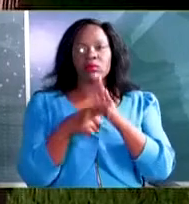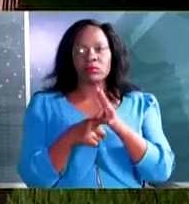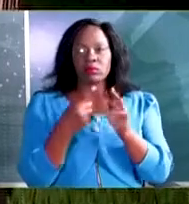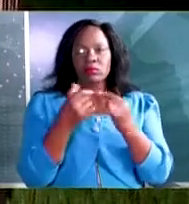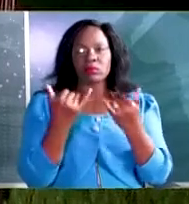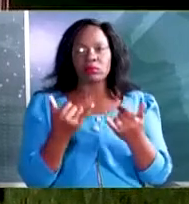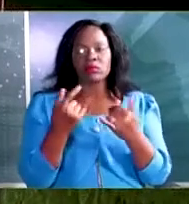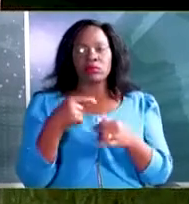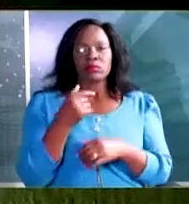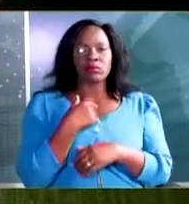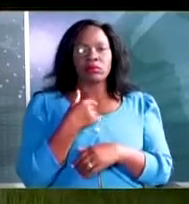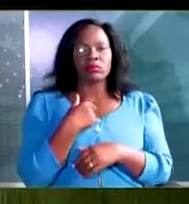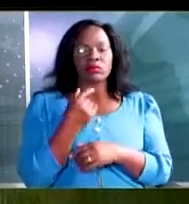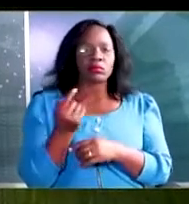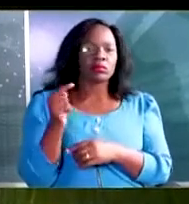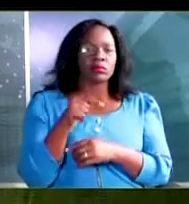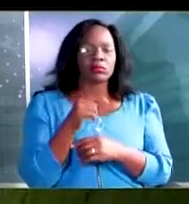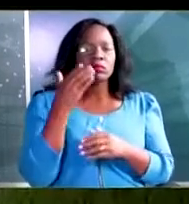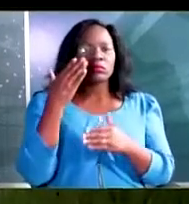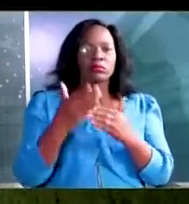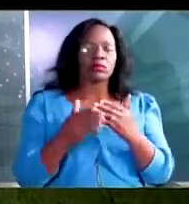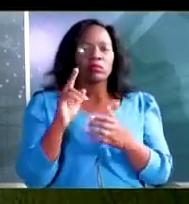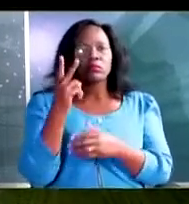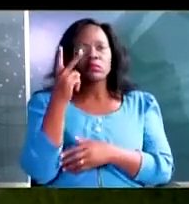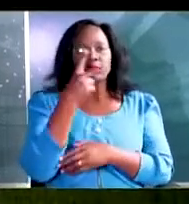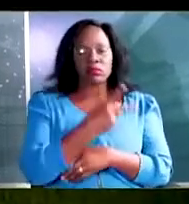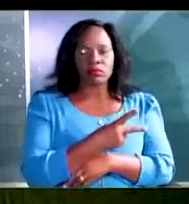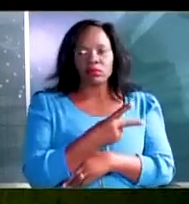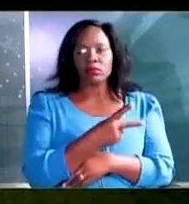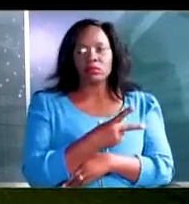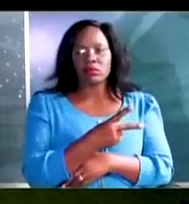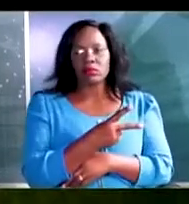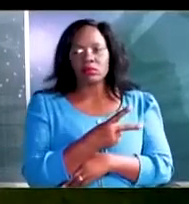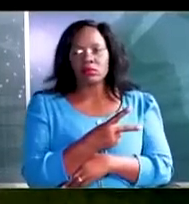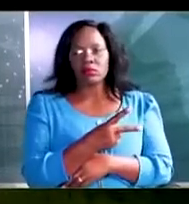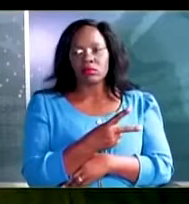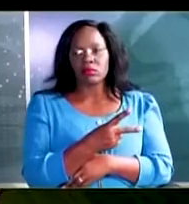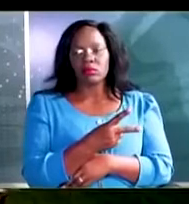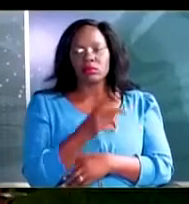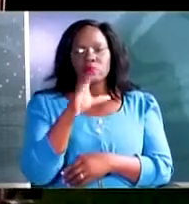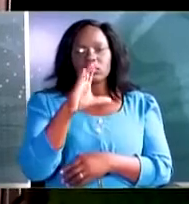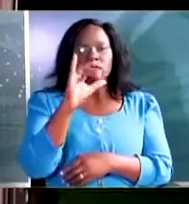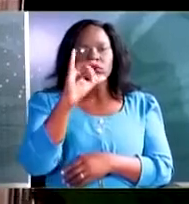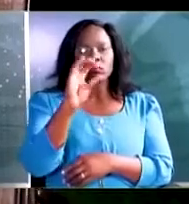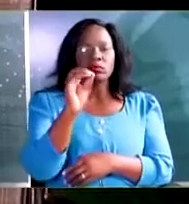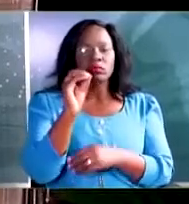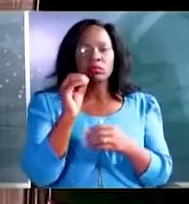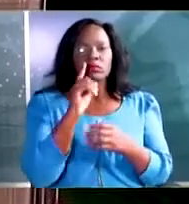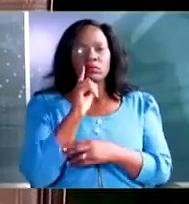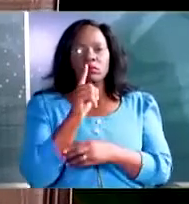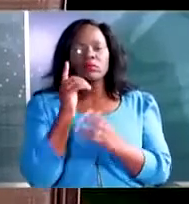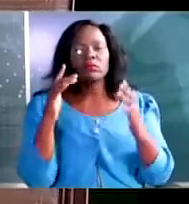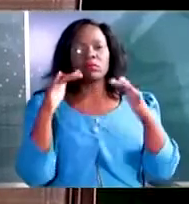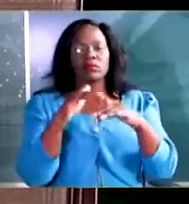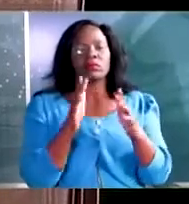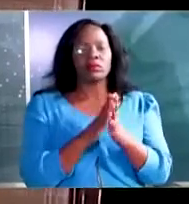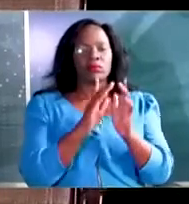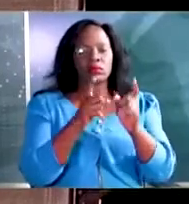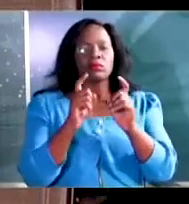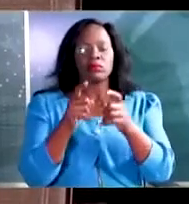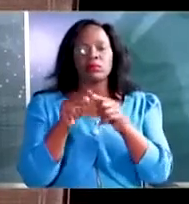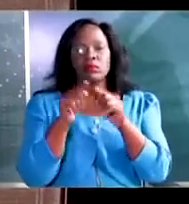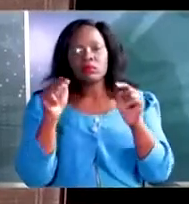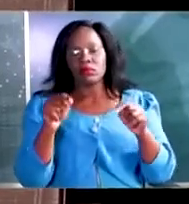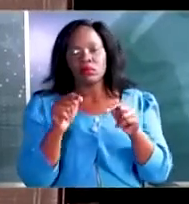Right now, we have just come to the end of the second day of CIO 100 Symposium and Awards. And today, there's